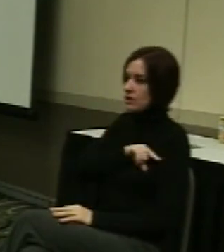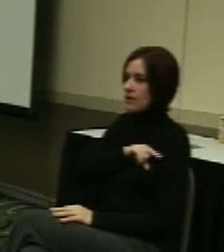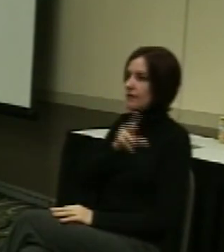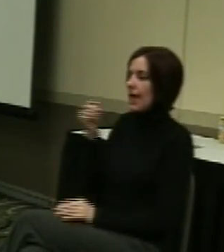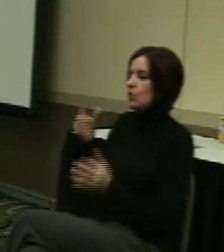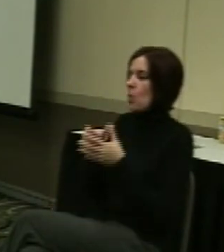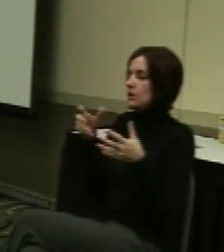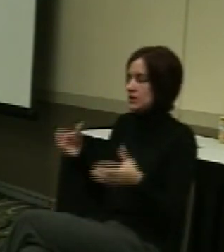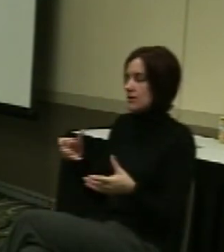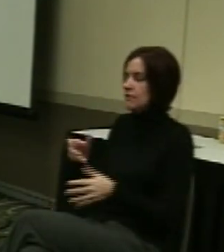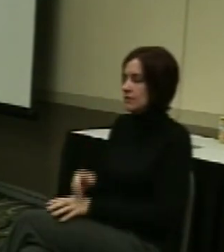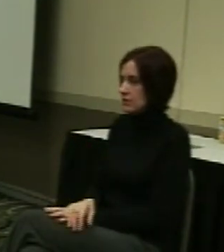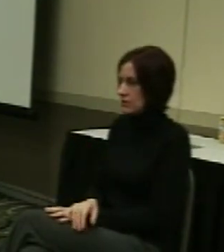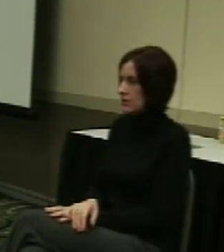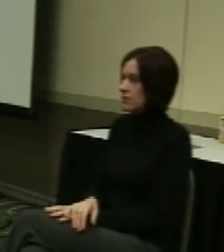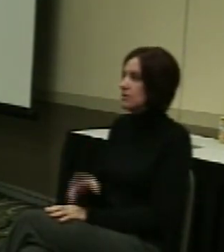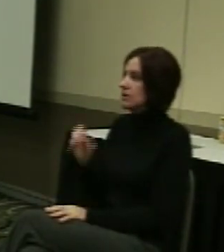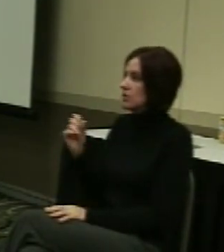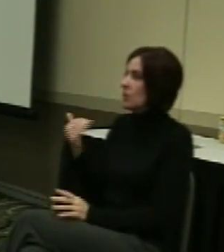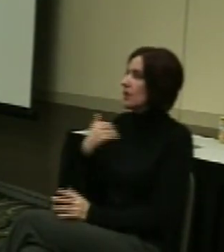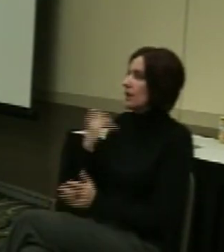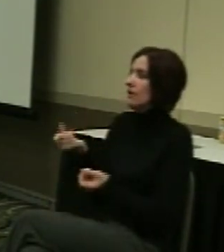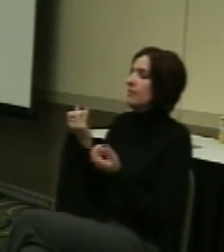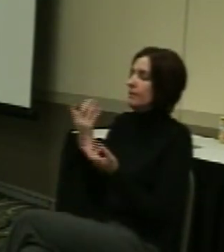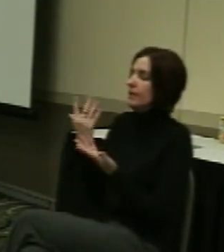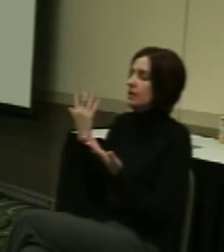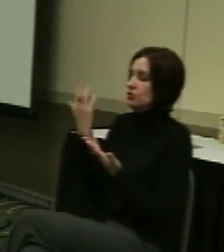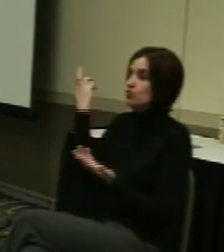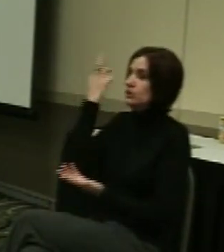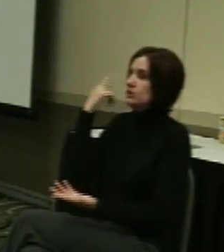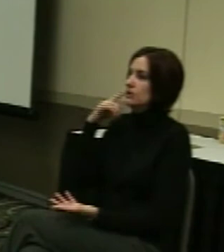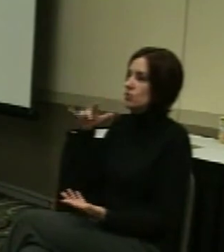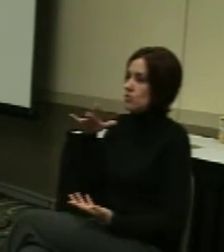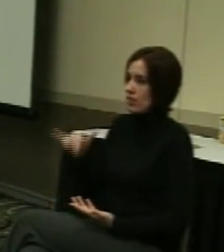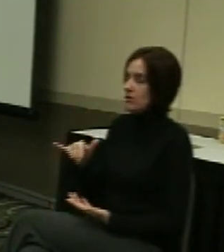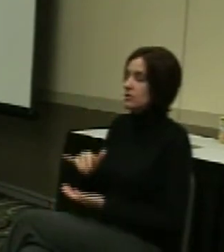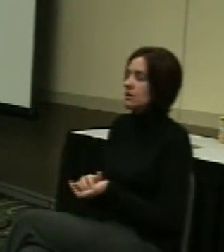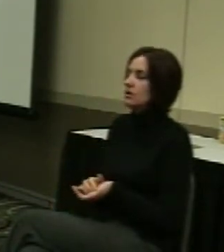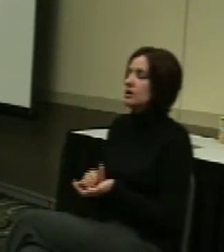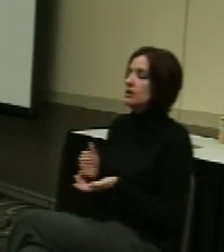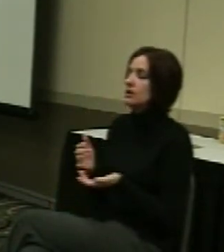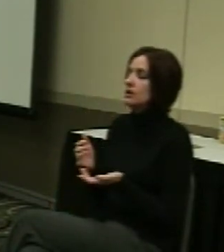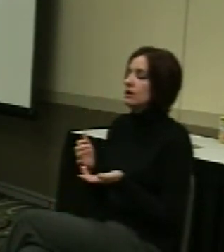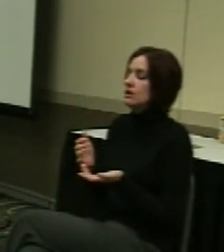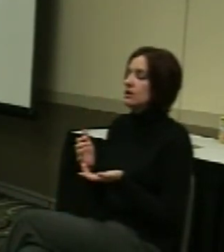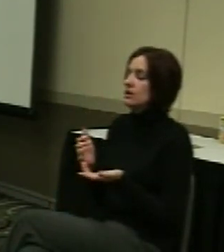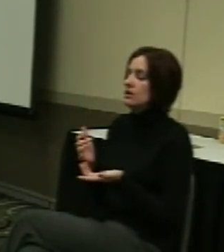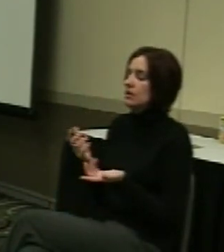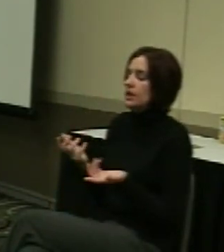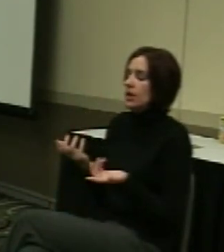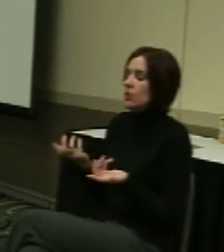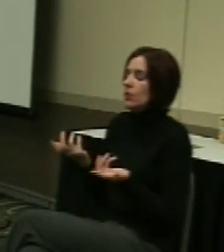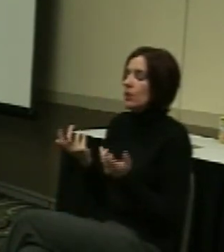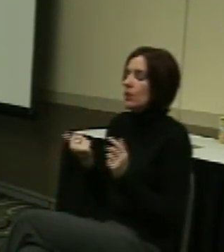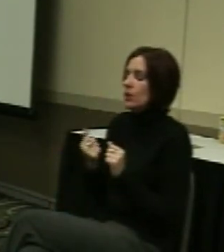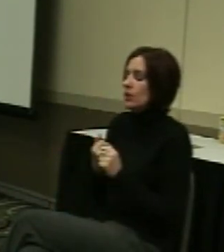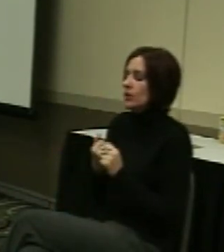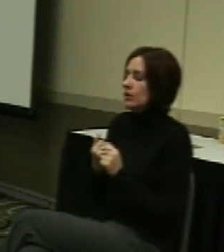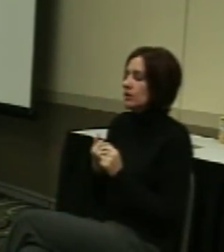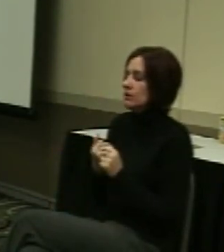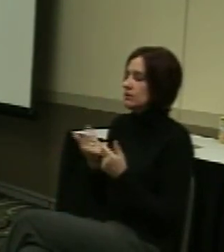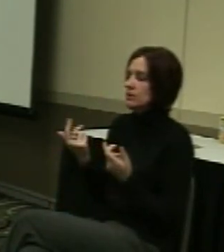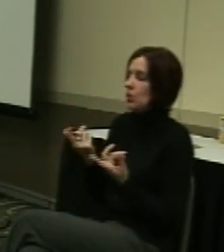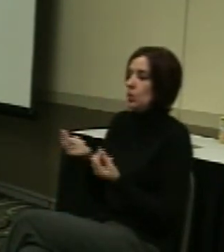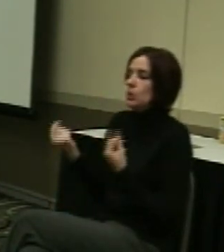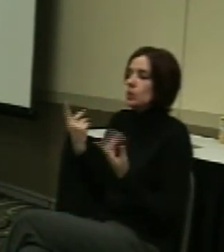we'll be seeing. So we have lots of good reasons to be doing this. Now, what are you going to do to What data source are you